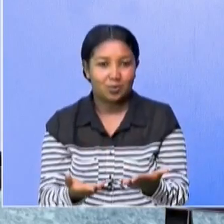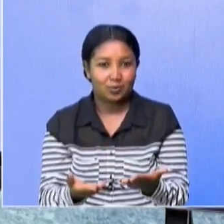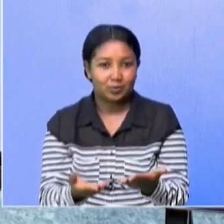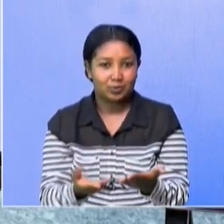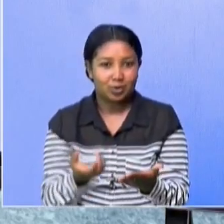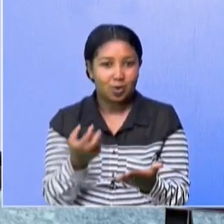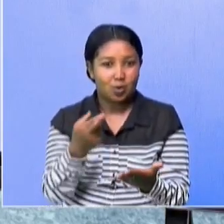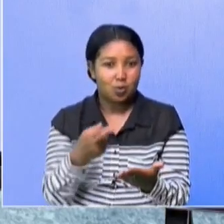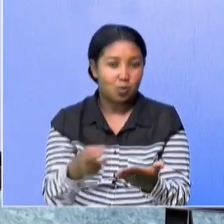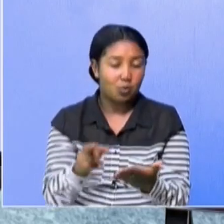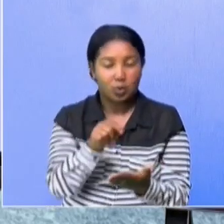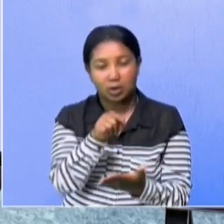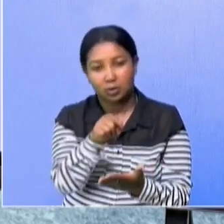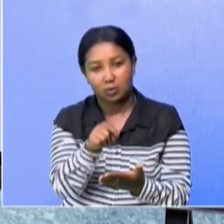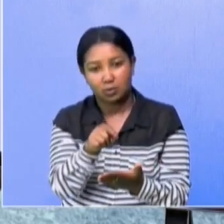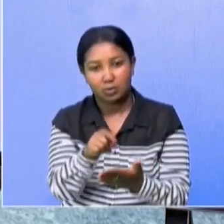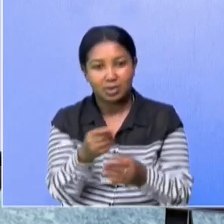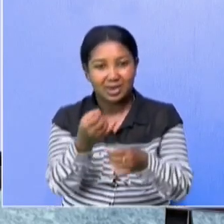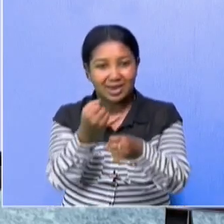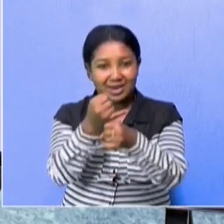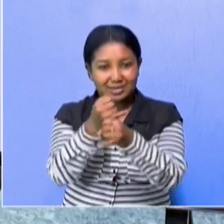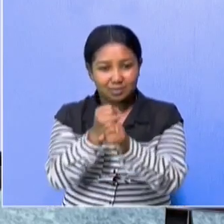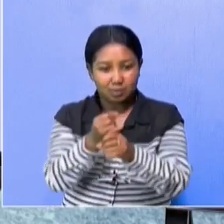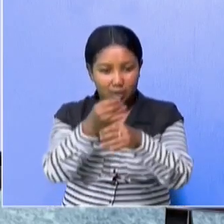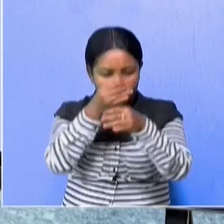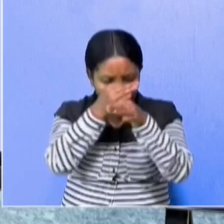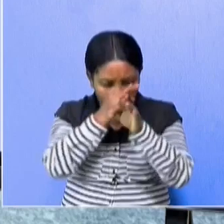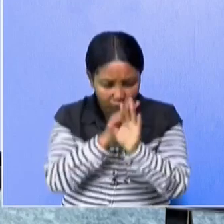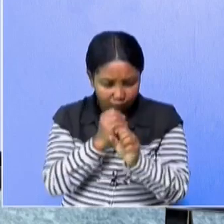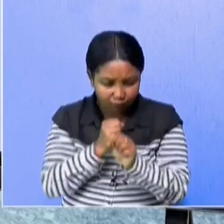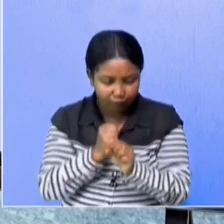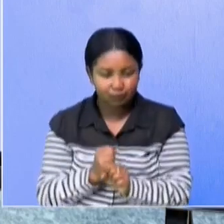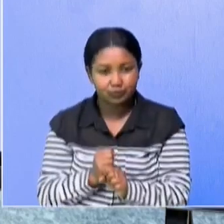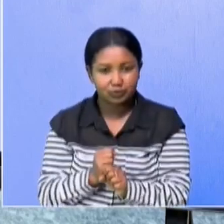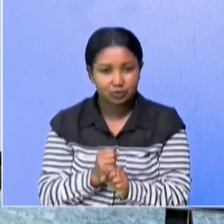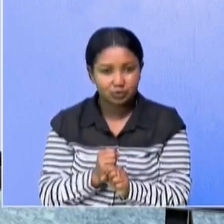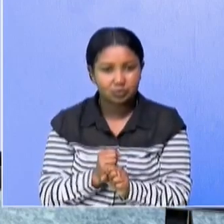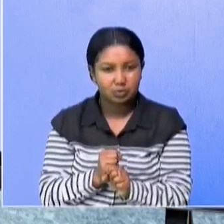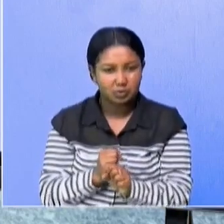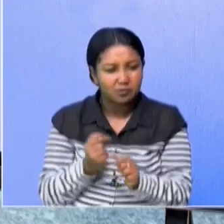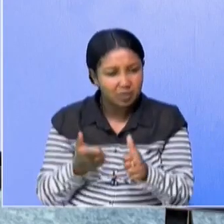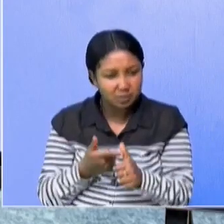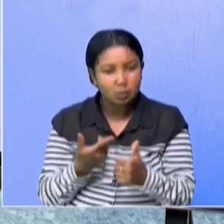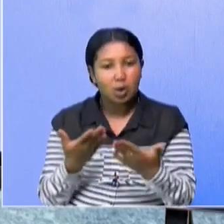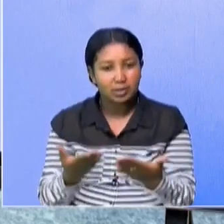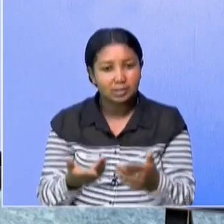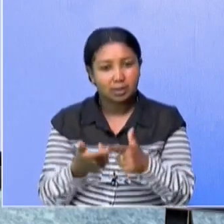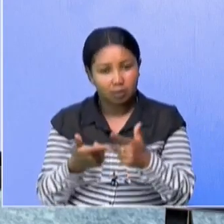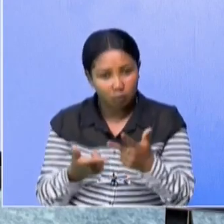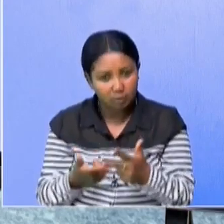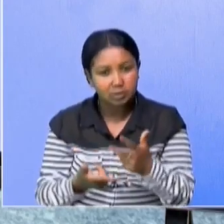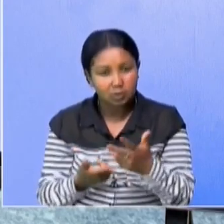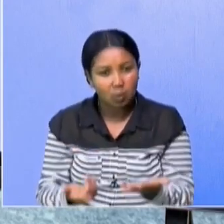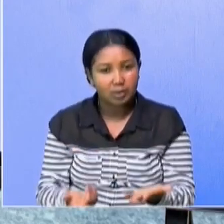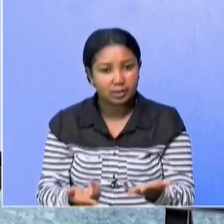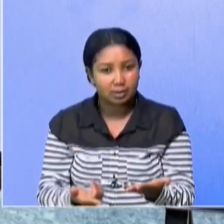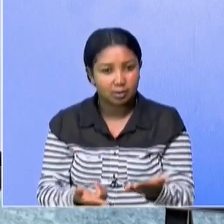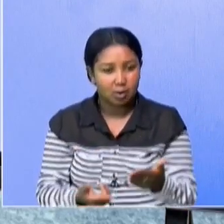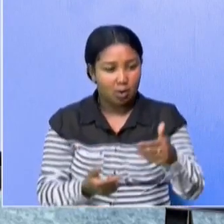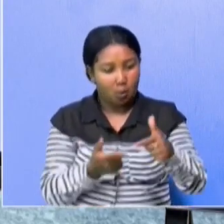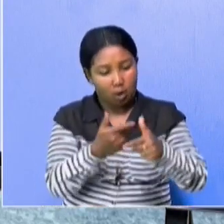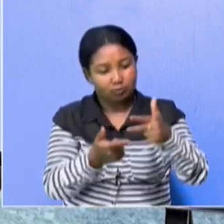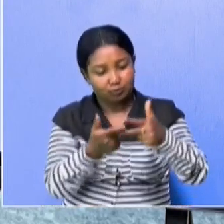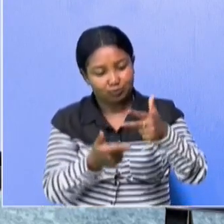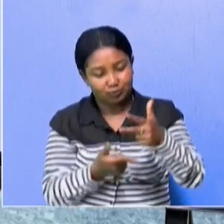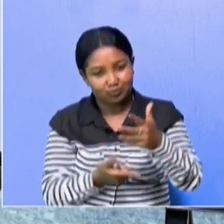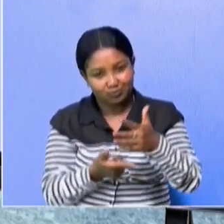you conduct an experiment in the laboratory, please. And then what do you do? Just you are ordering or